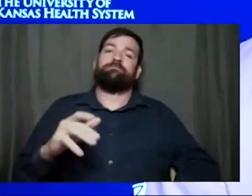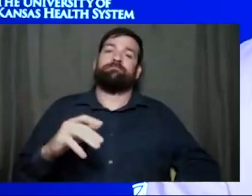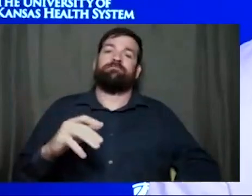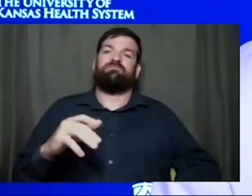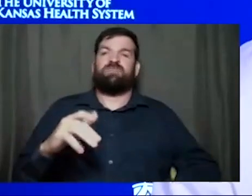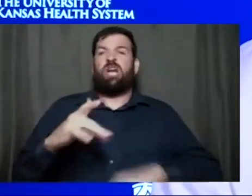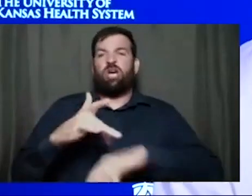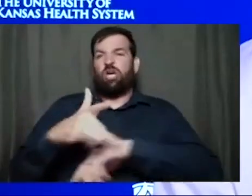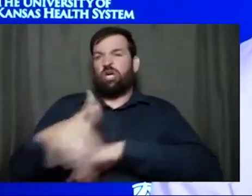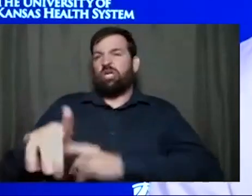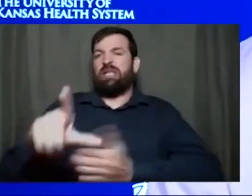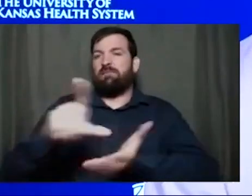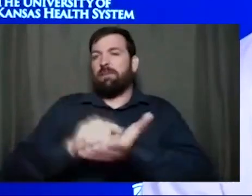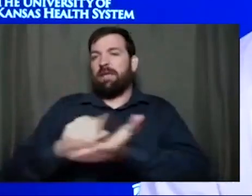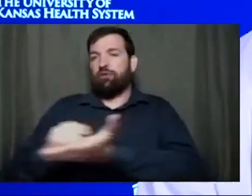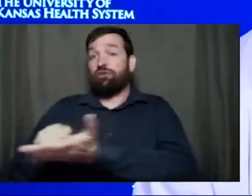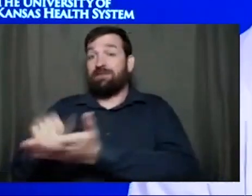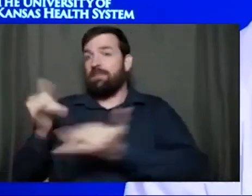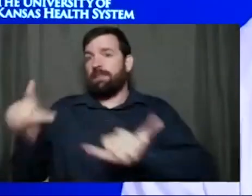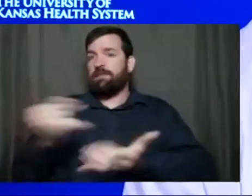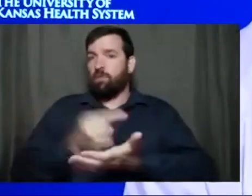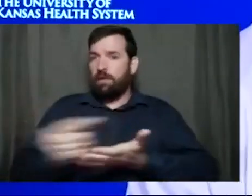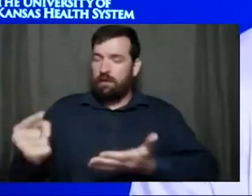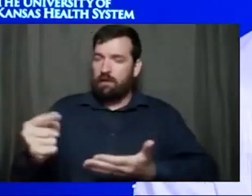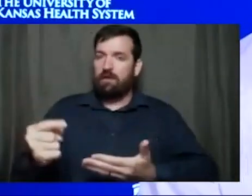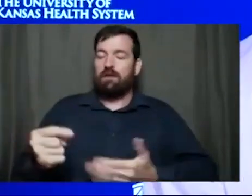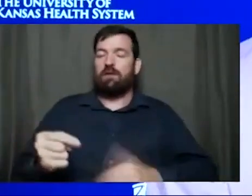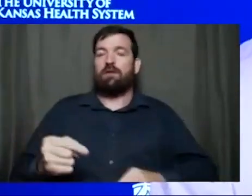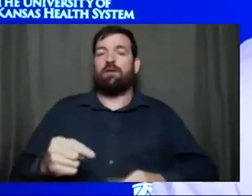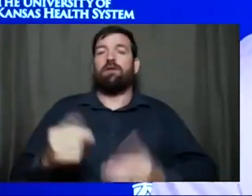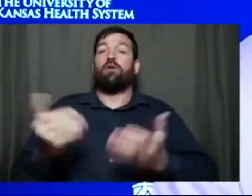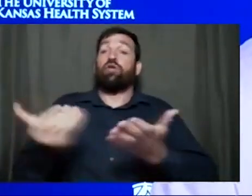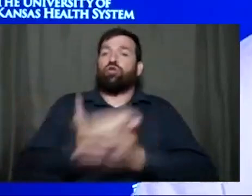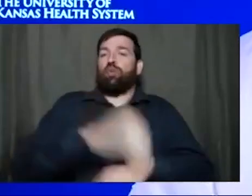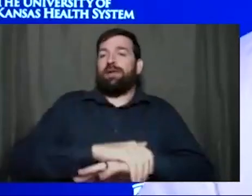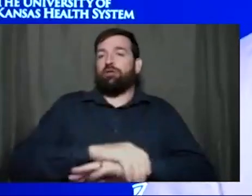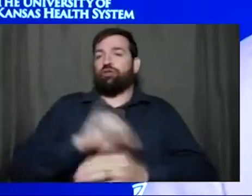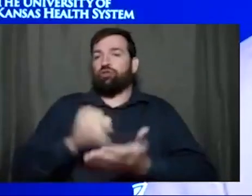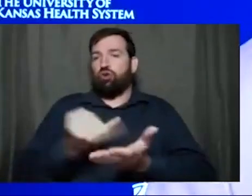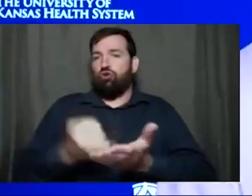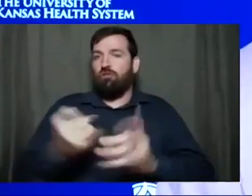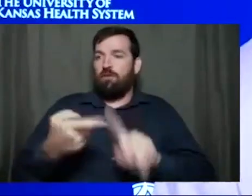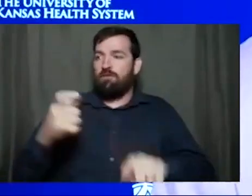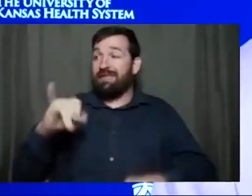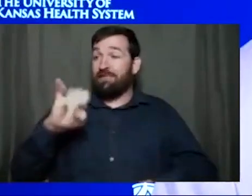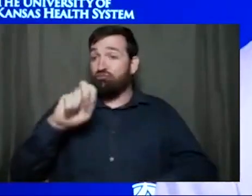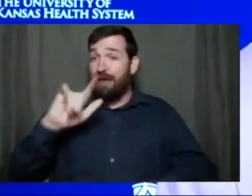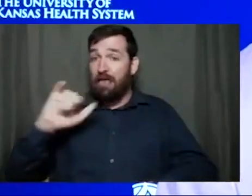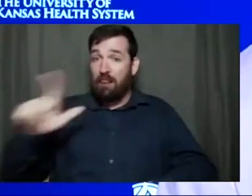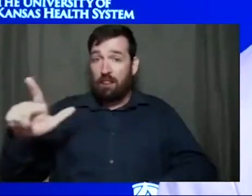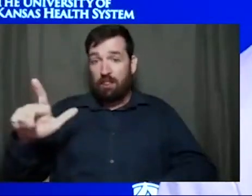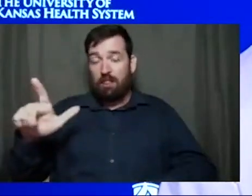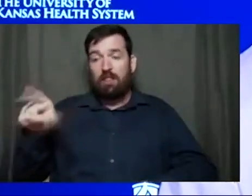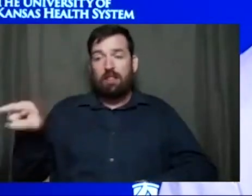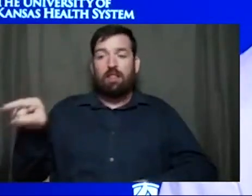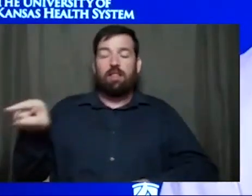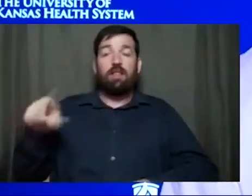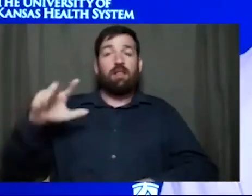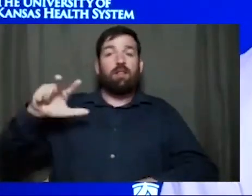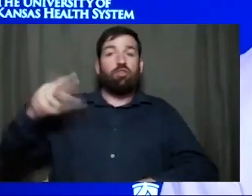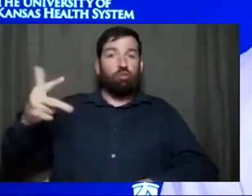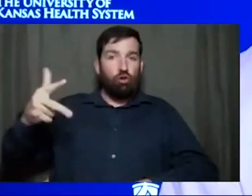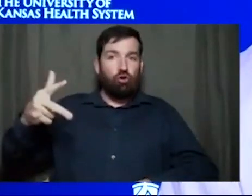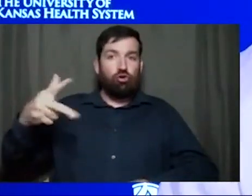publications, especially this week in the New England Journal of Medicine, about that Israeli data is that across all age groups, that third dose does